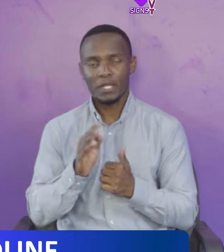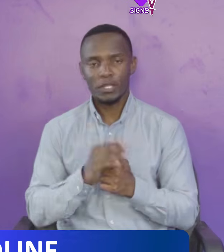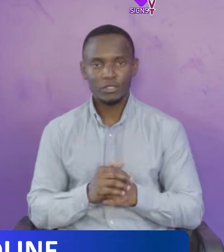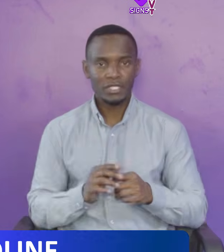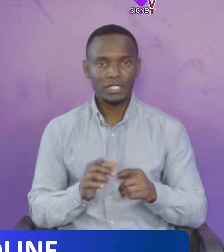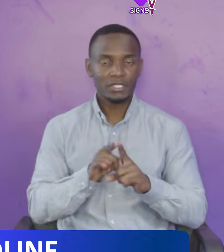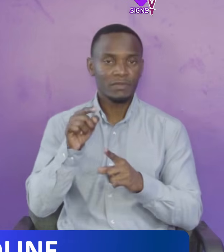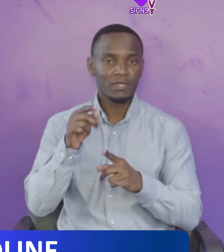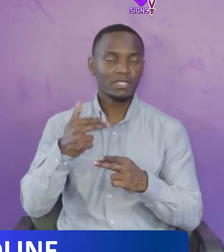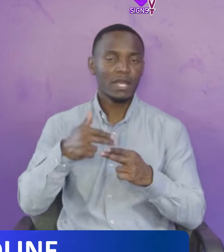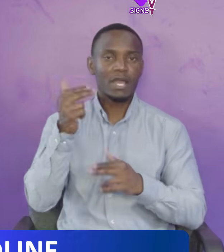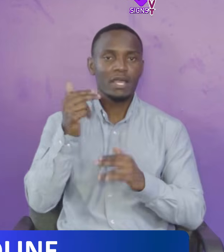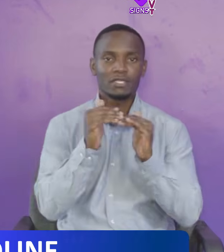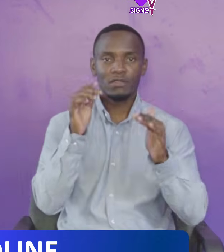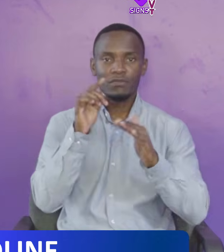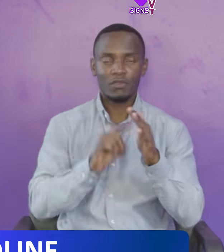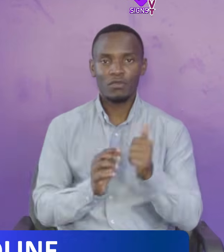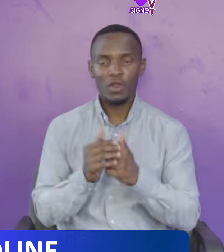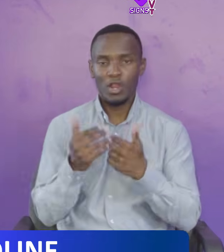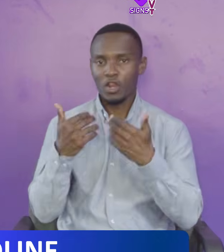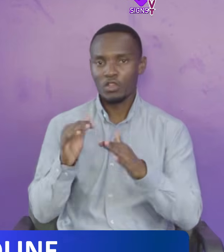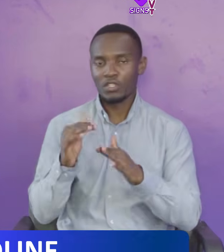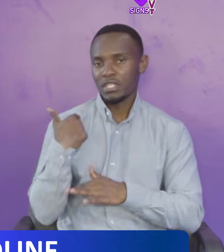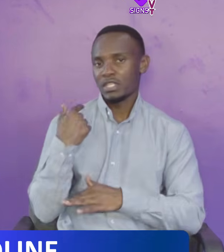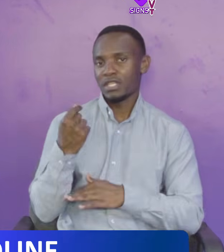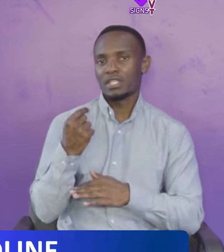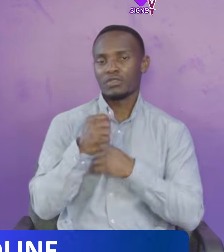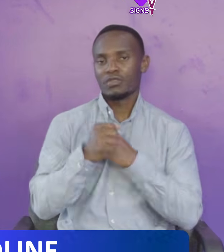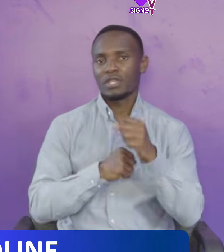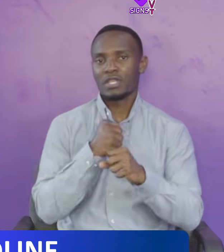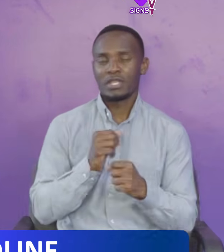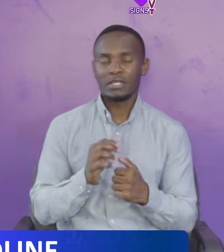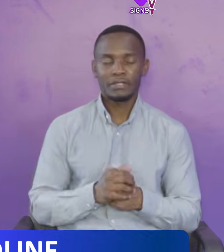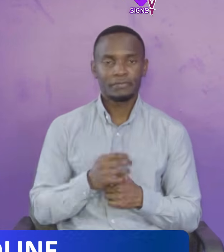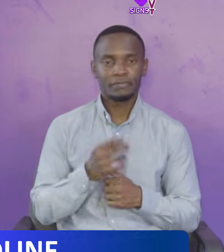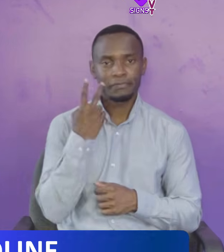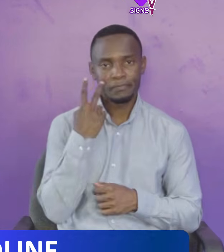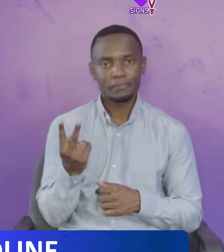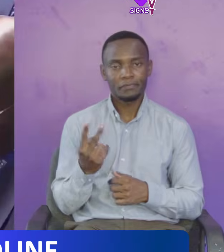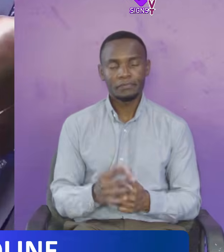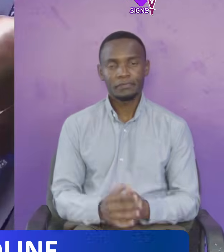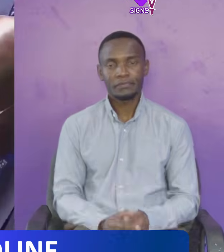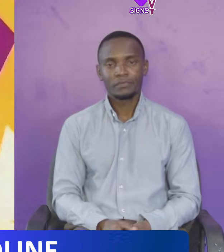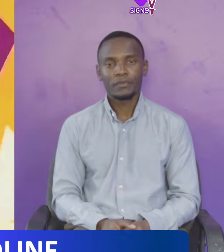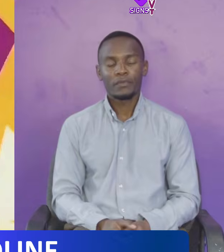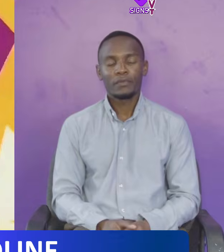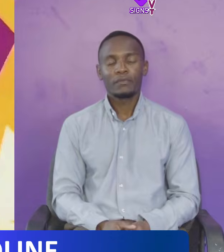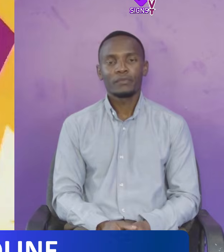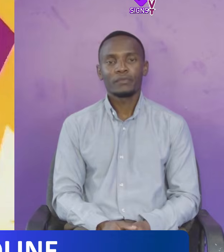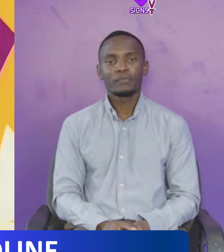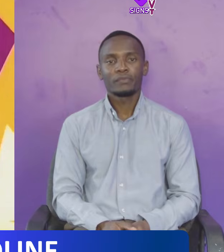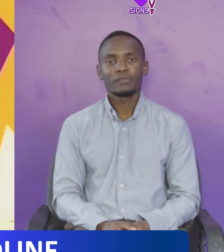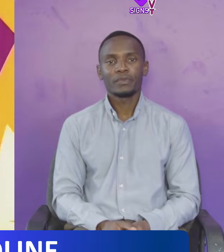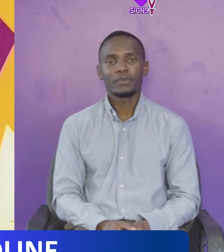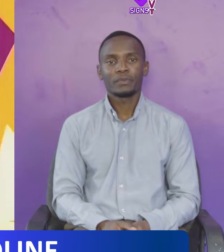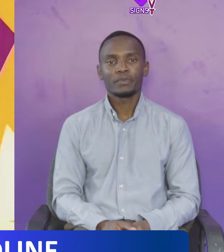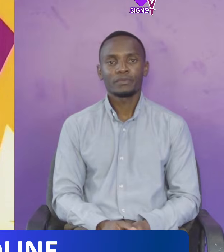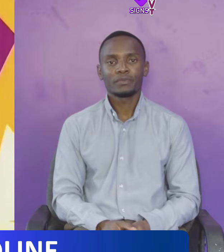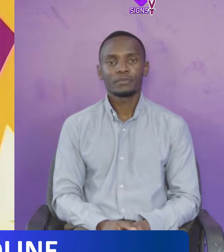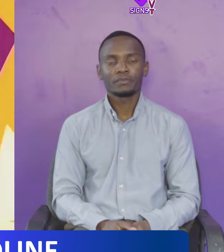in recent years. Here are the full details to the story. While we celebrate these